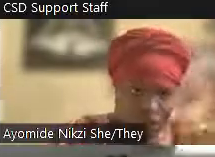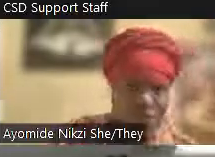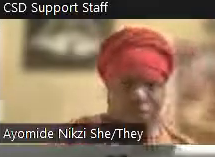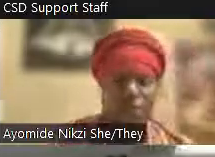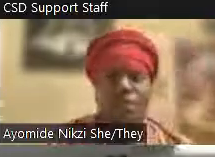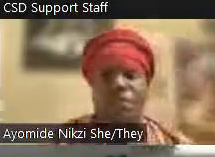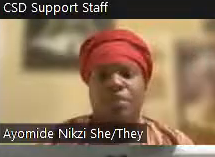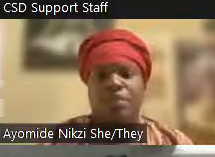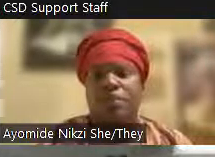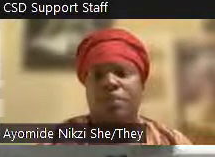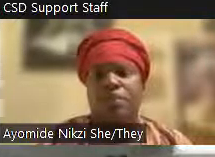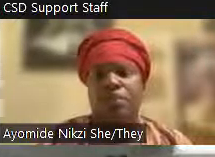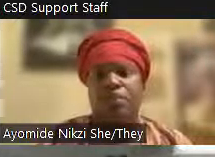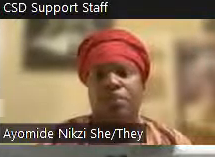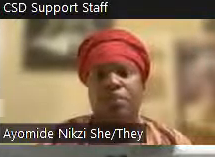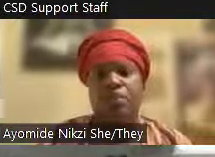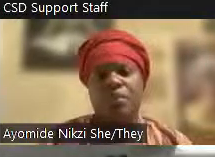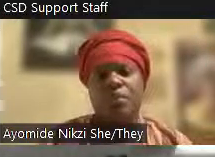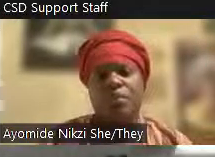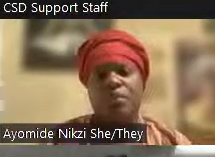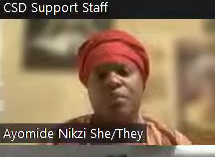I still feel like it's just too much.